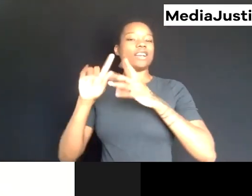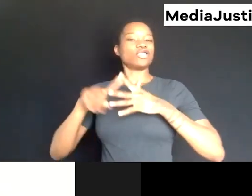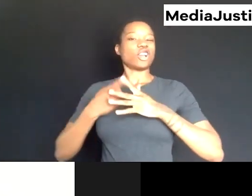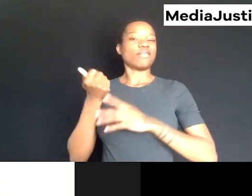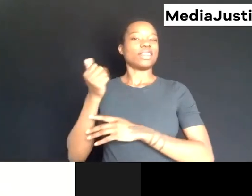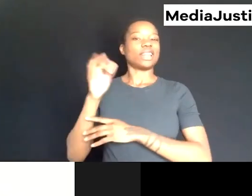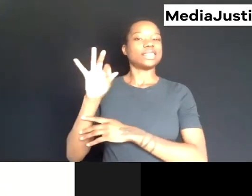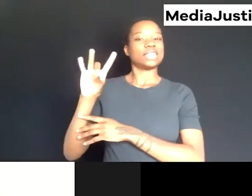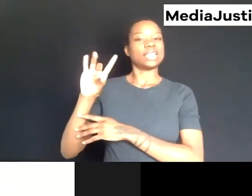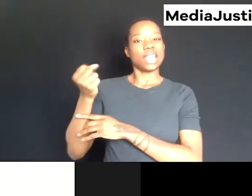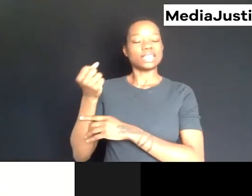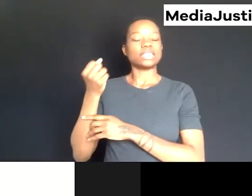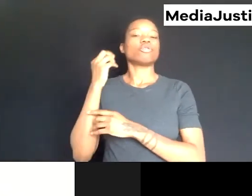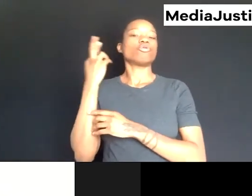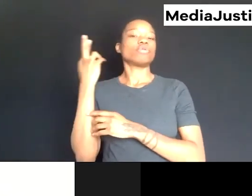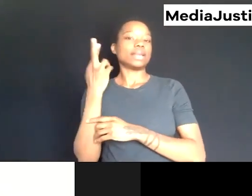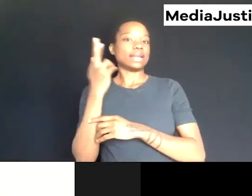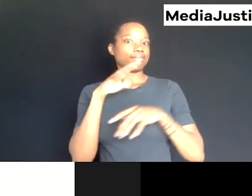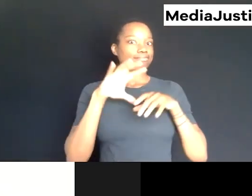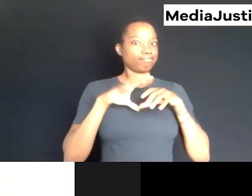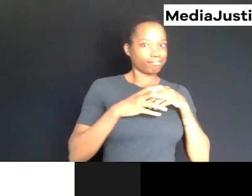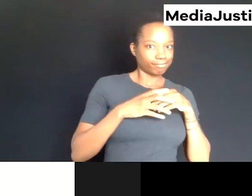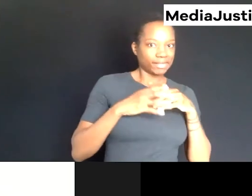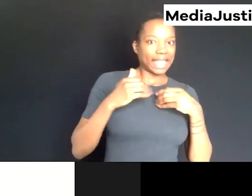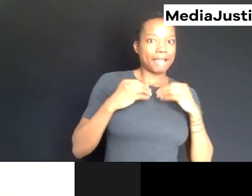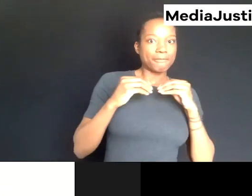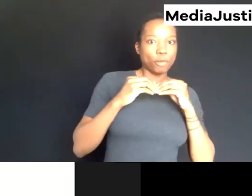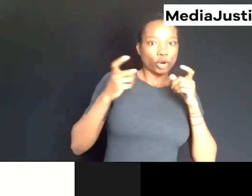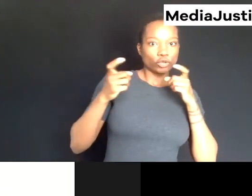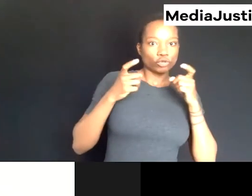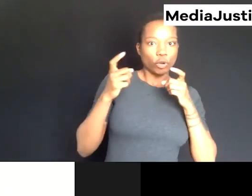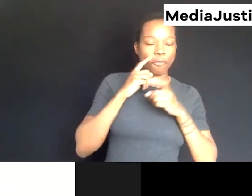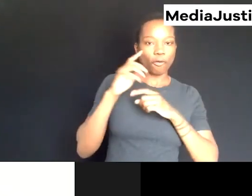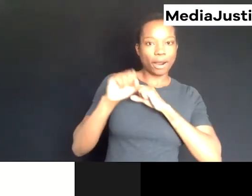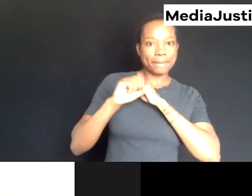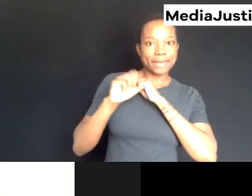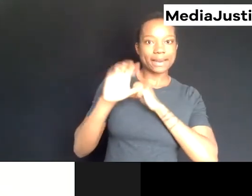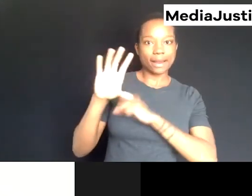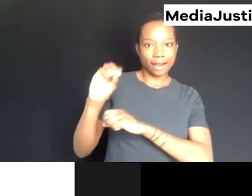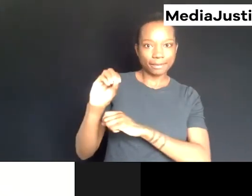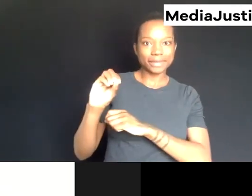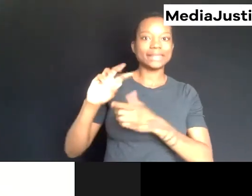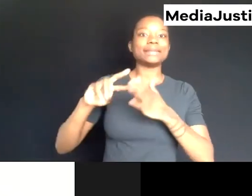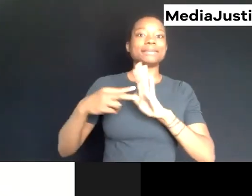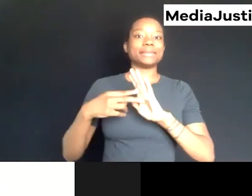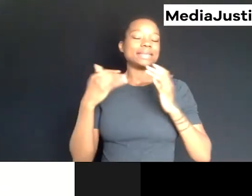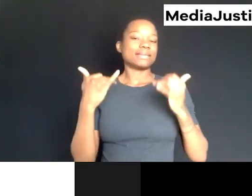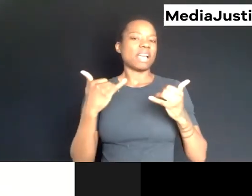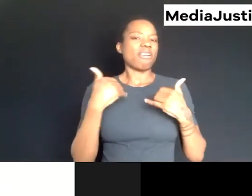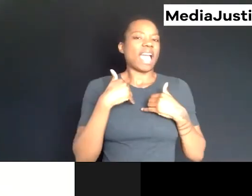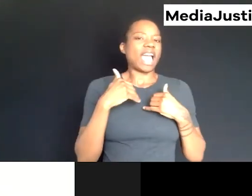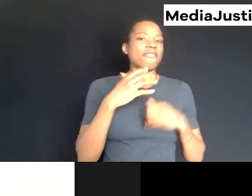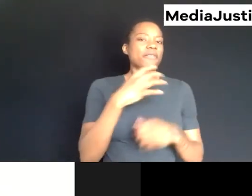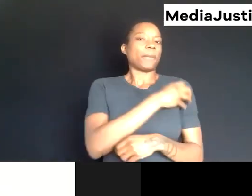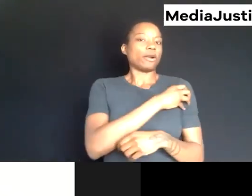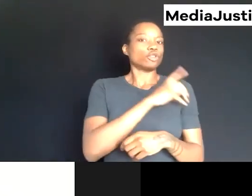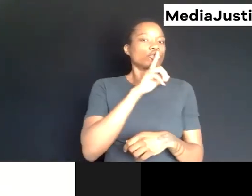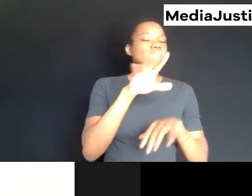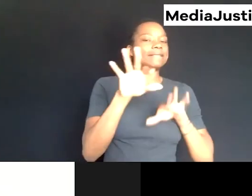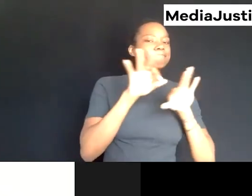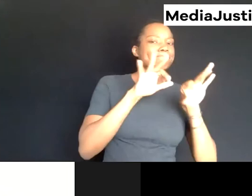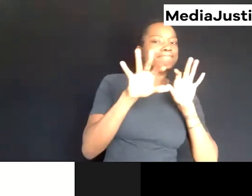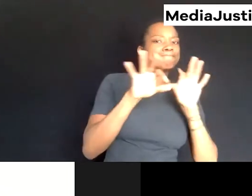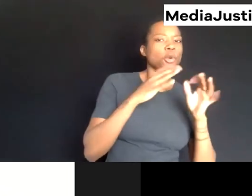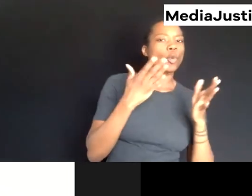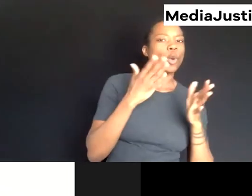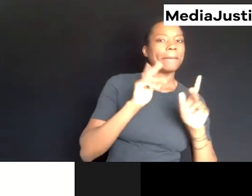and having more control over media companies gave them the power to really pick and choose what people focused on